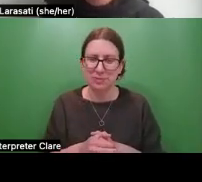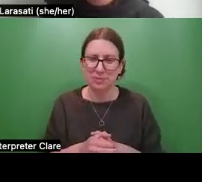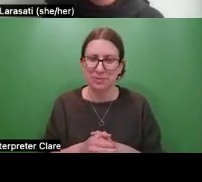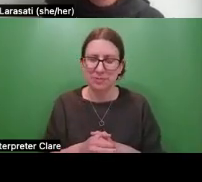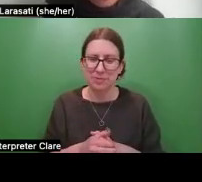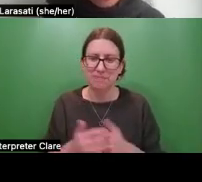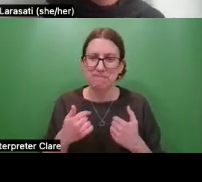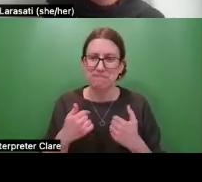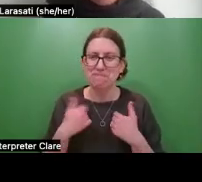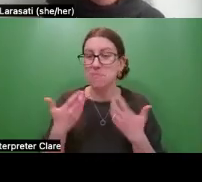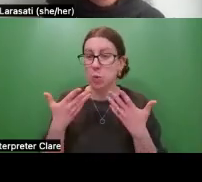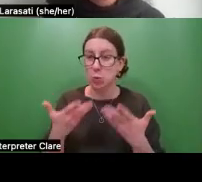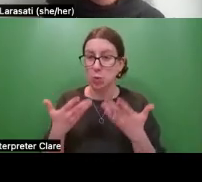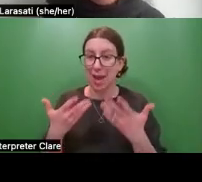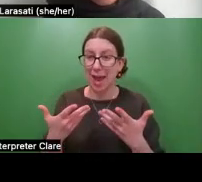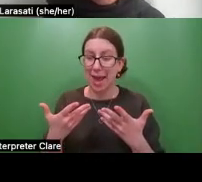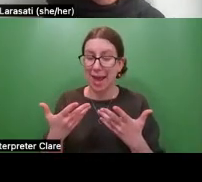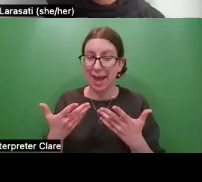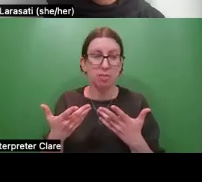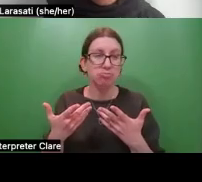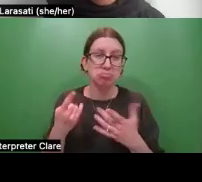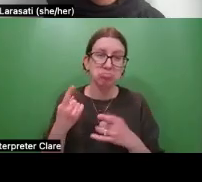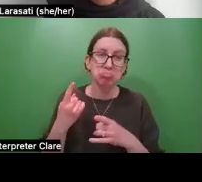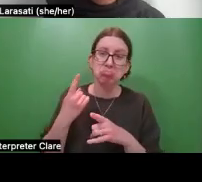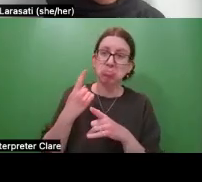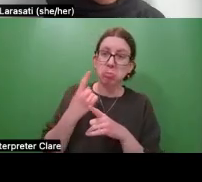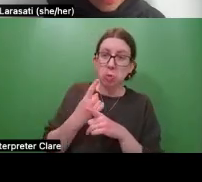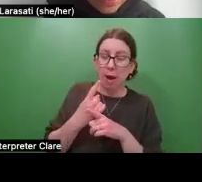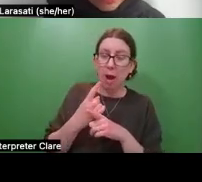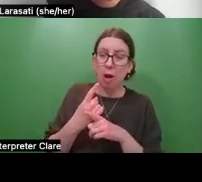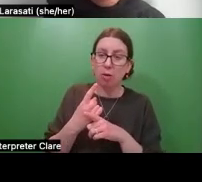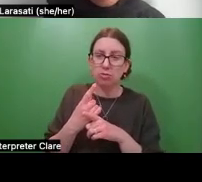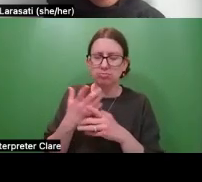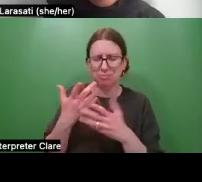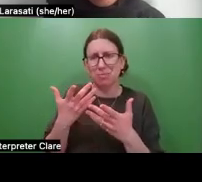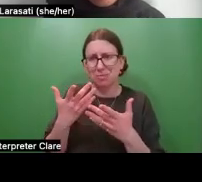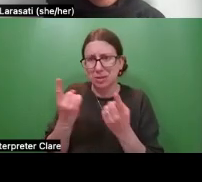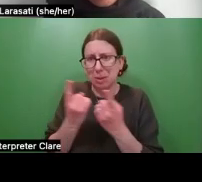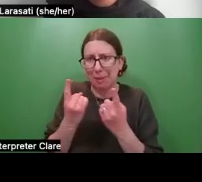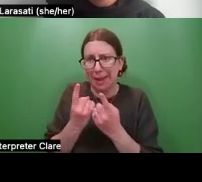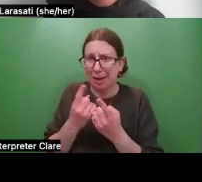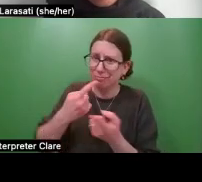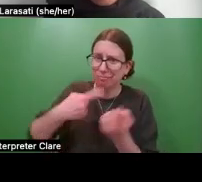Today I want to talk about something that we all use daily, but